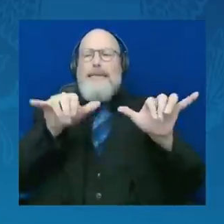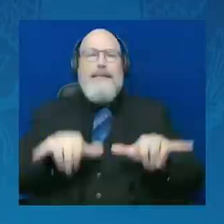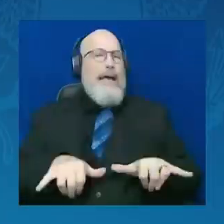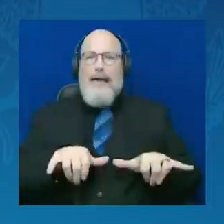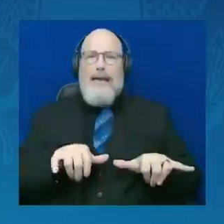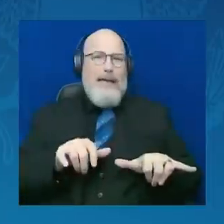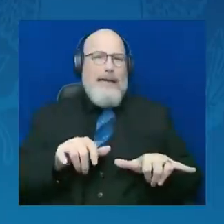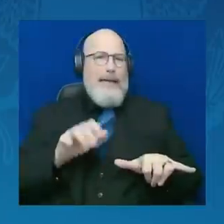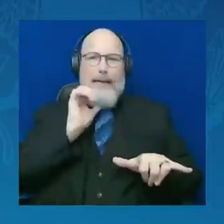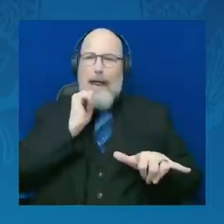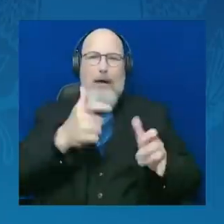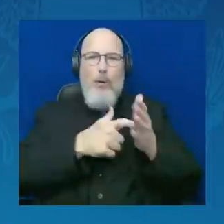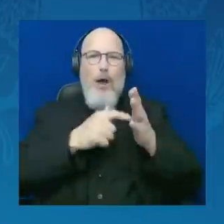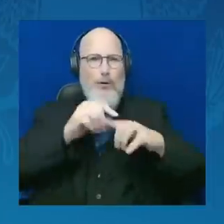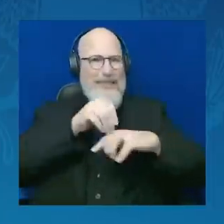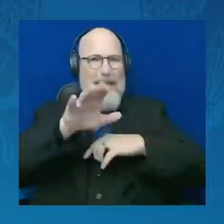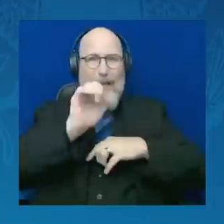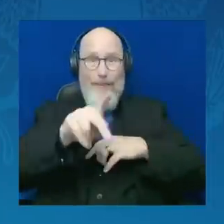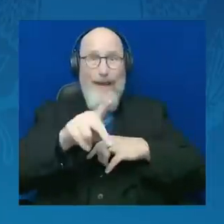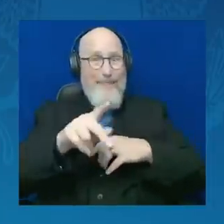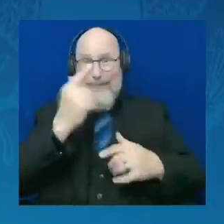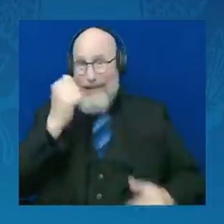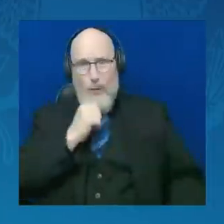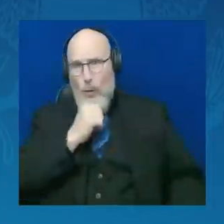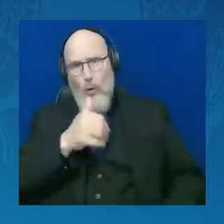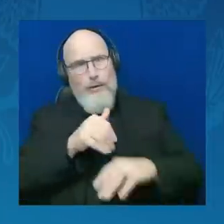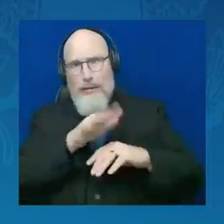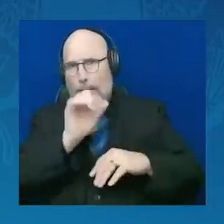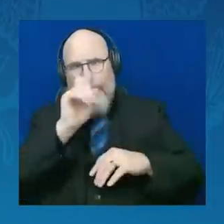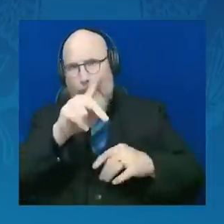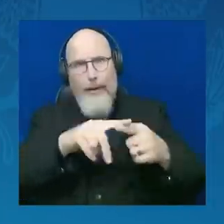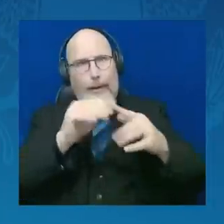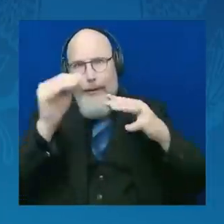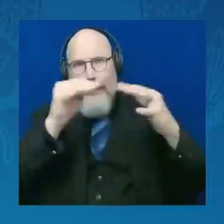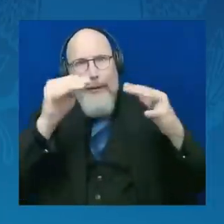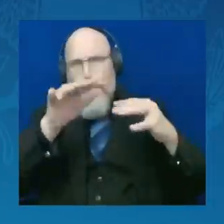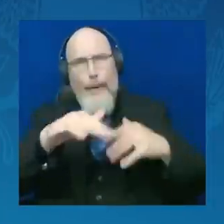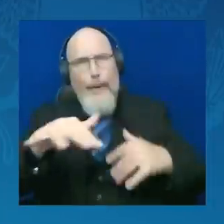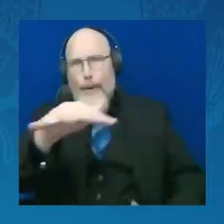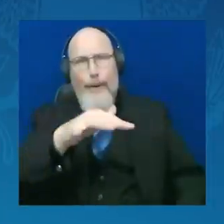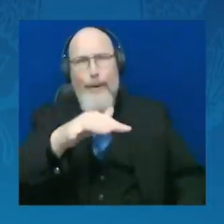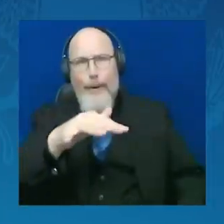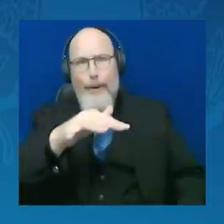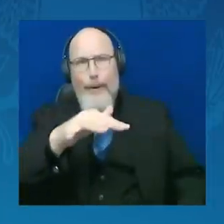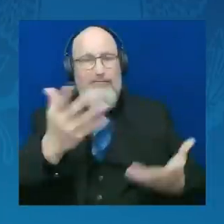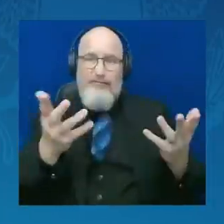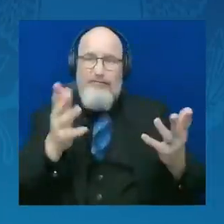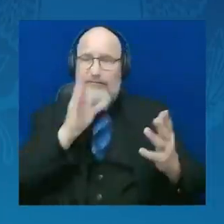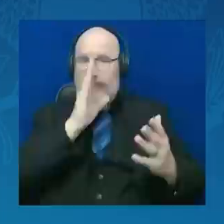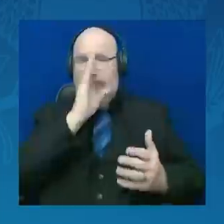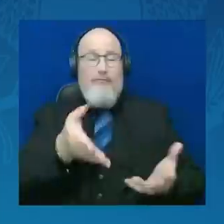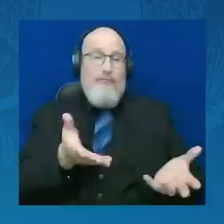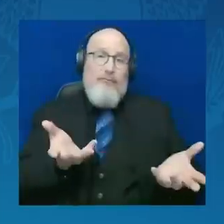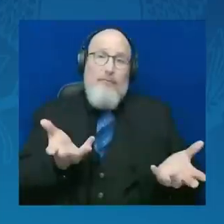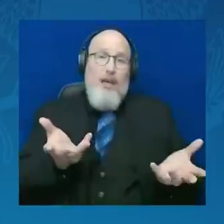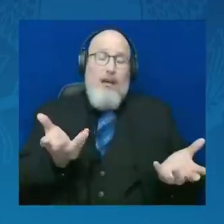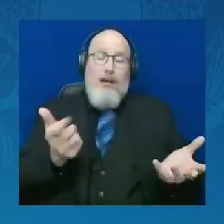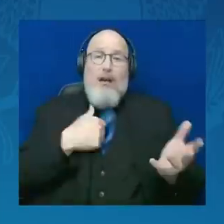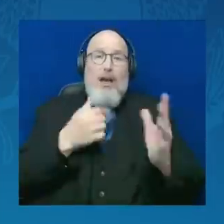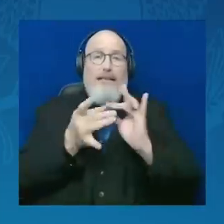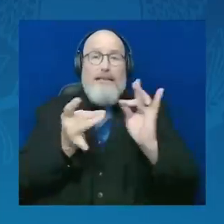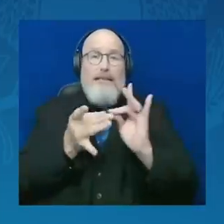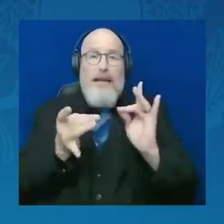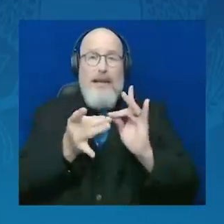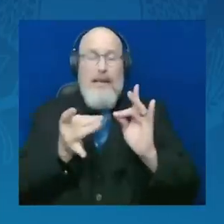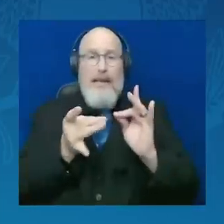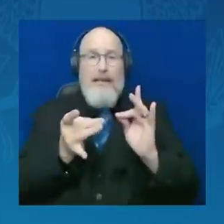to what is a war zone. And the bottom line is that I have stated the position to the